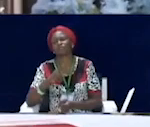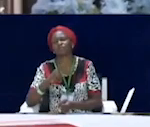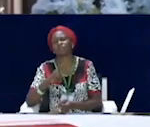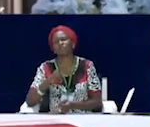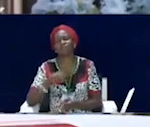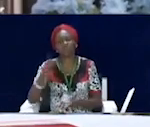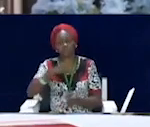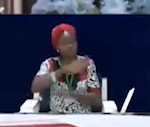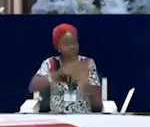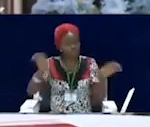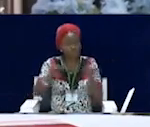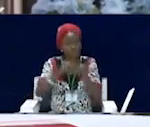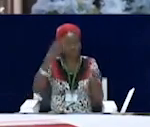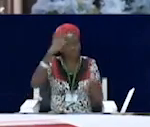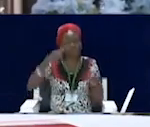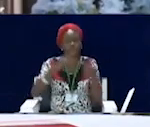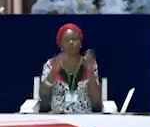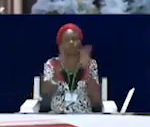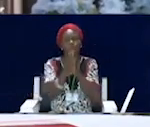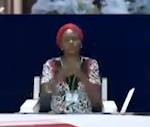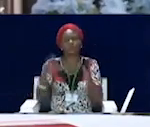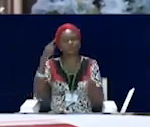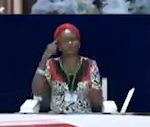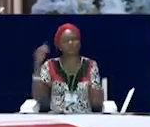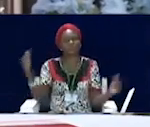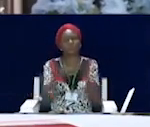And you don't even know how to pray.